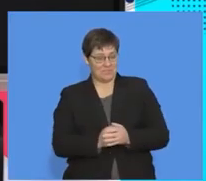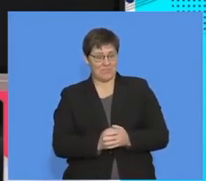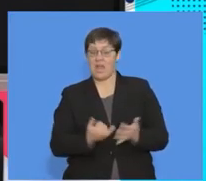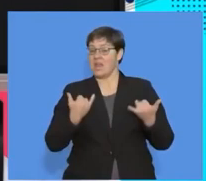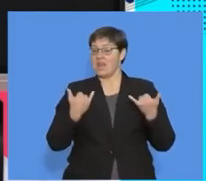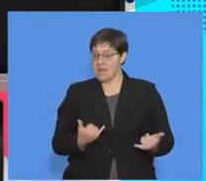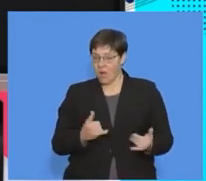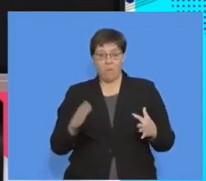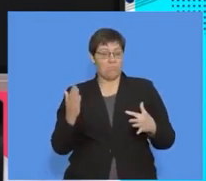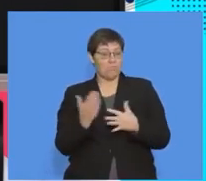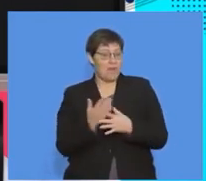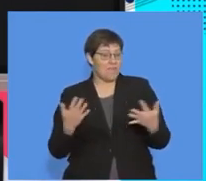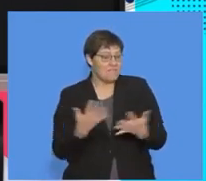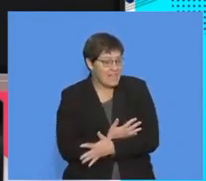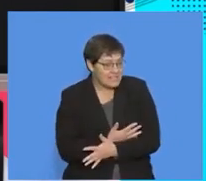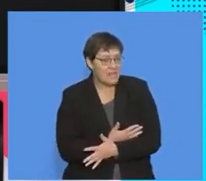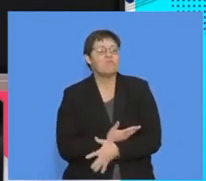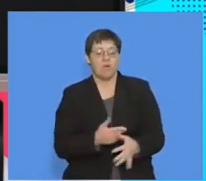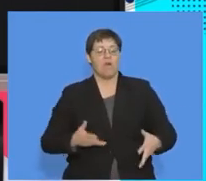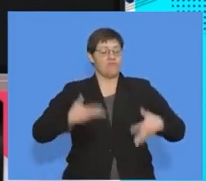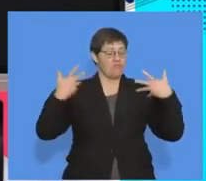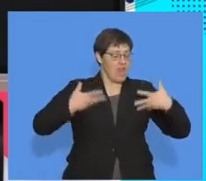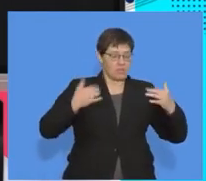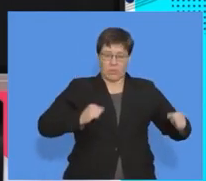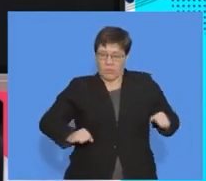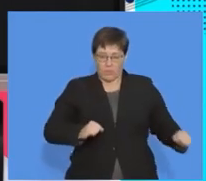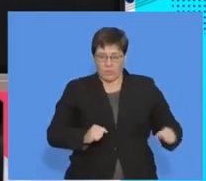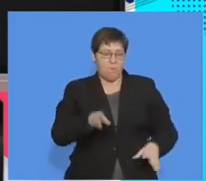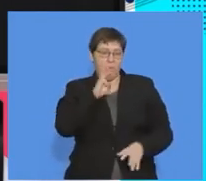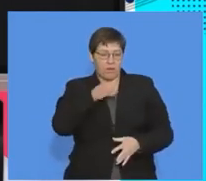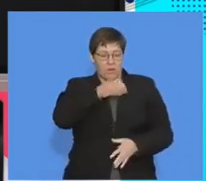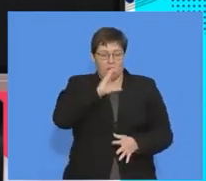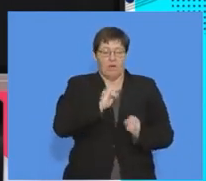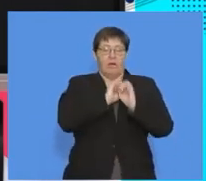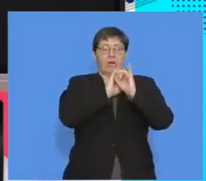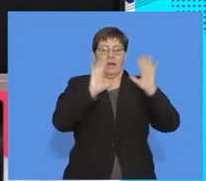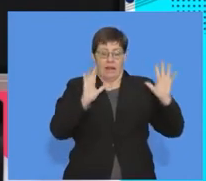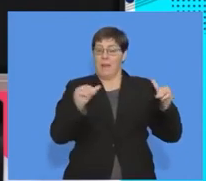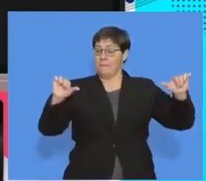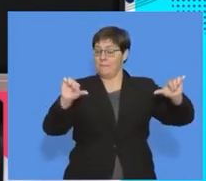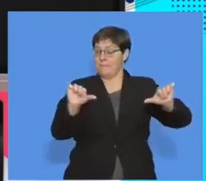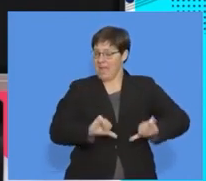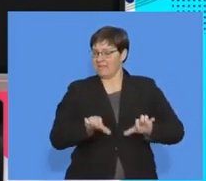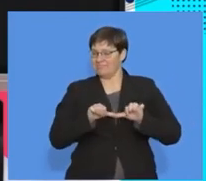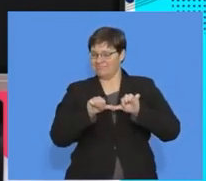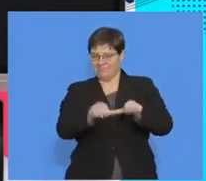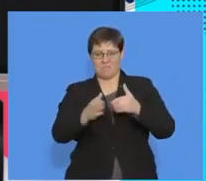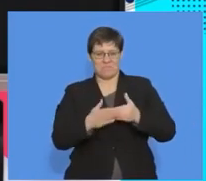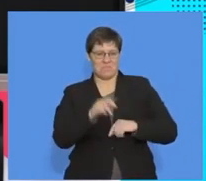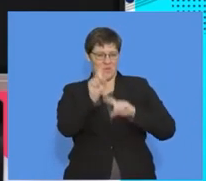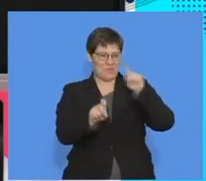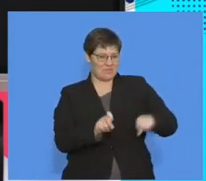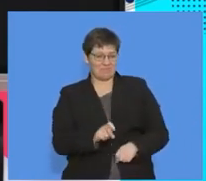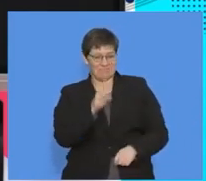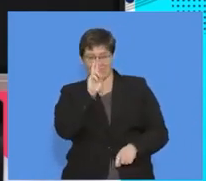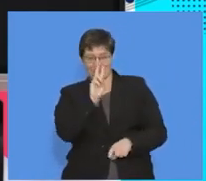us to take a quick ad break so that we can just freshen up a bit, drink a glass of water, and then when we come back, we'll look at some more questions.